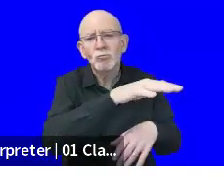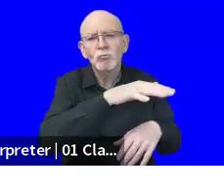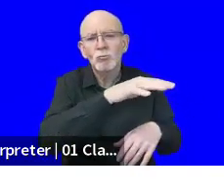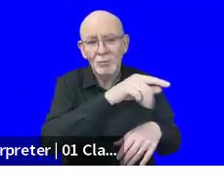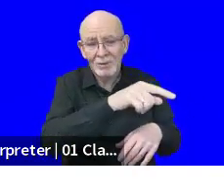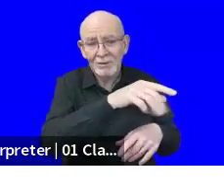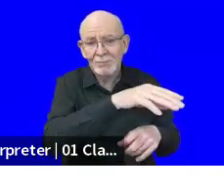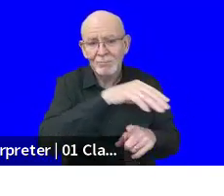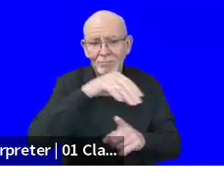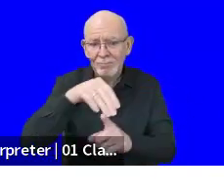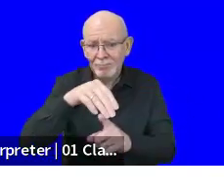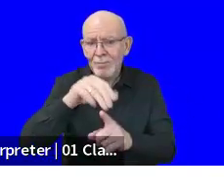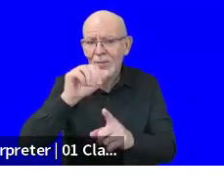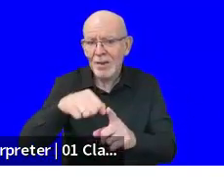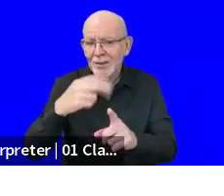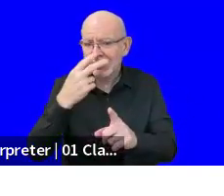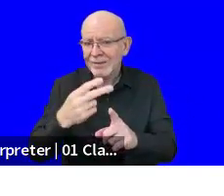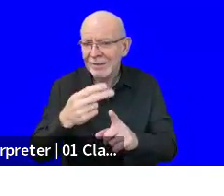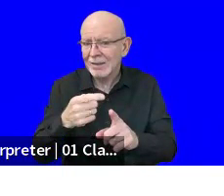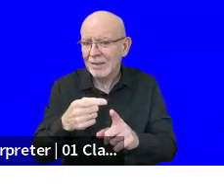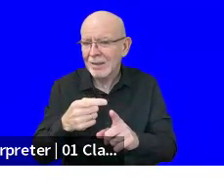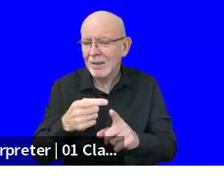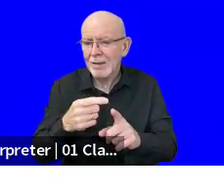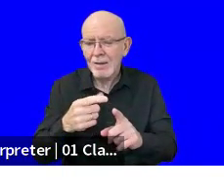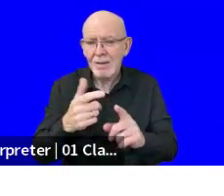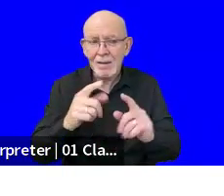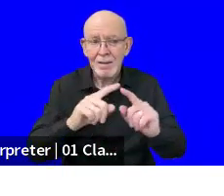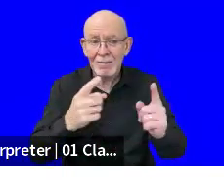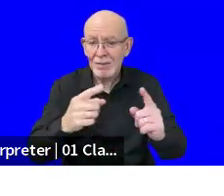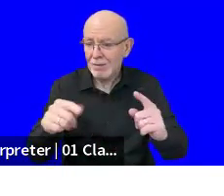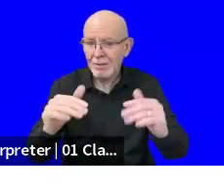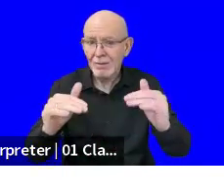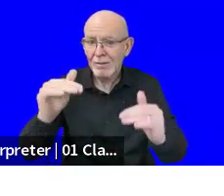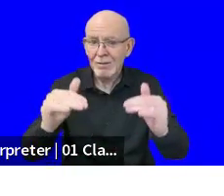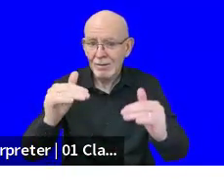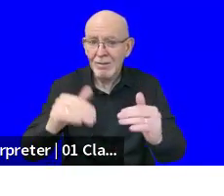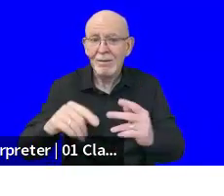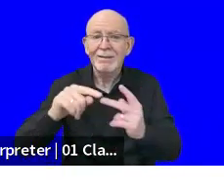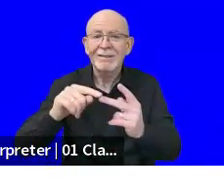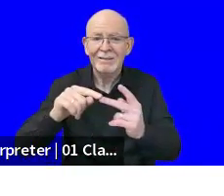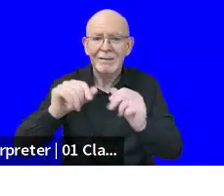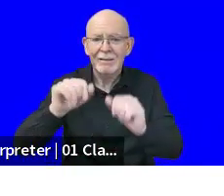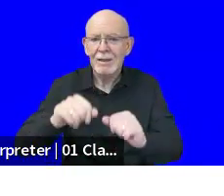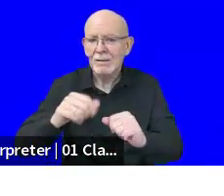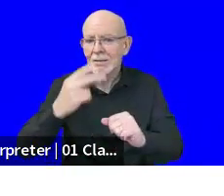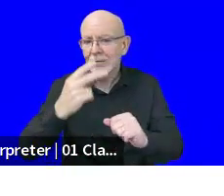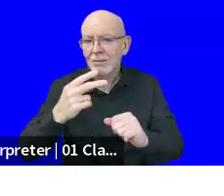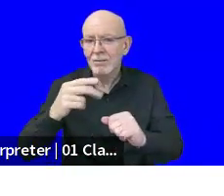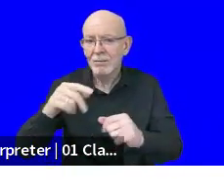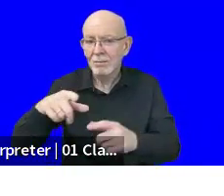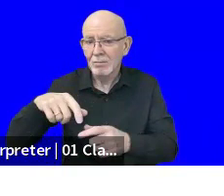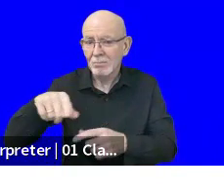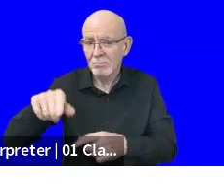scale that a person with disability needs. So that is a form of assessing